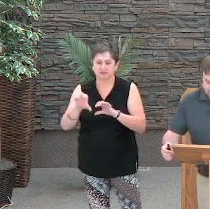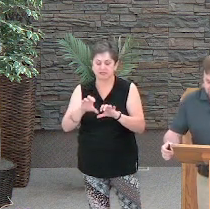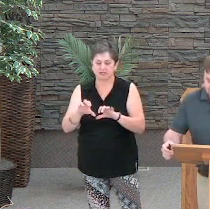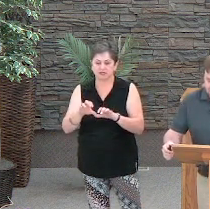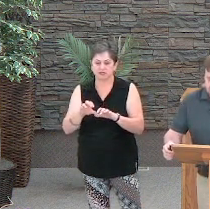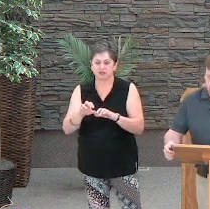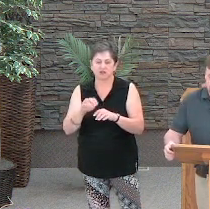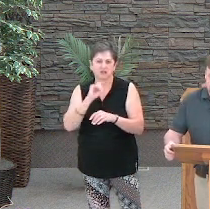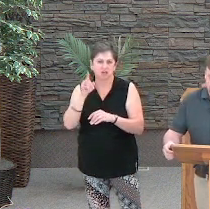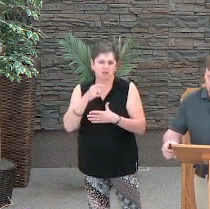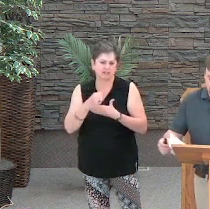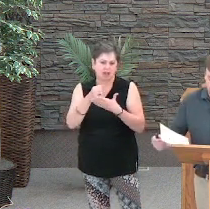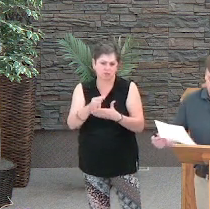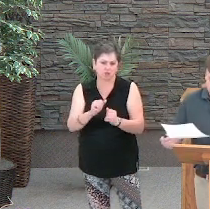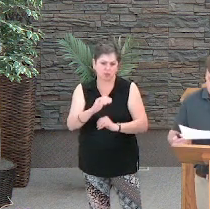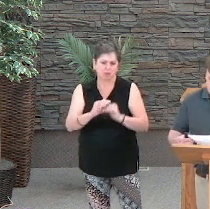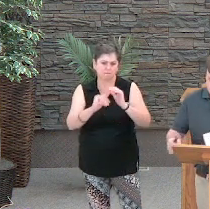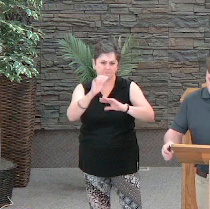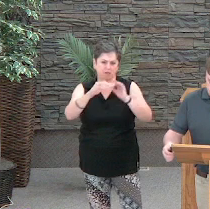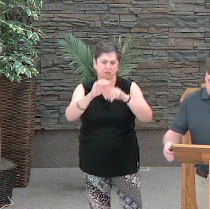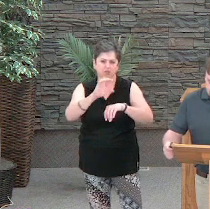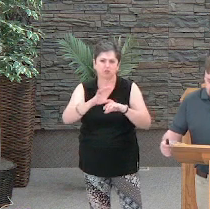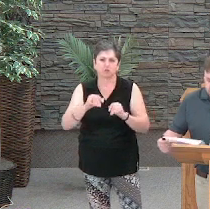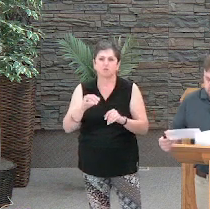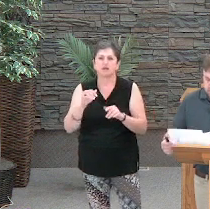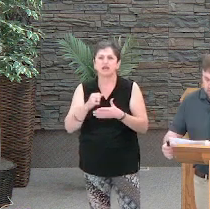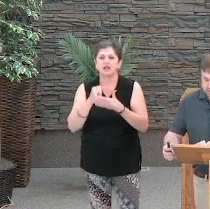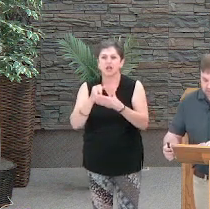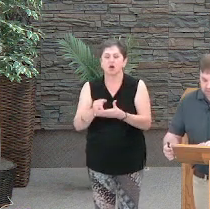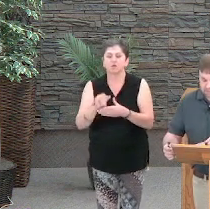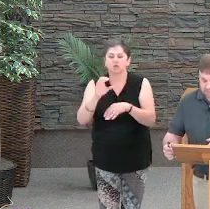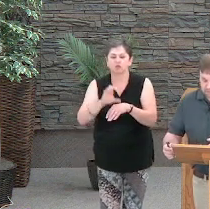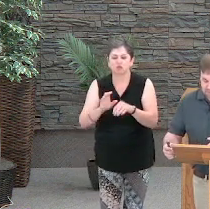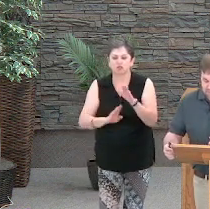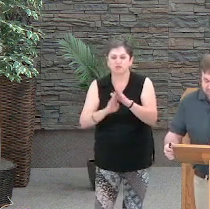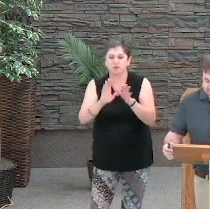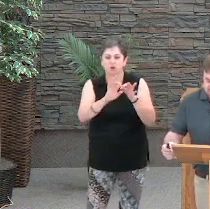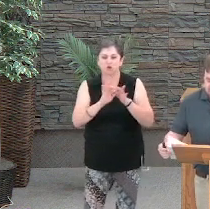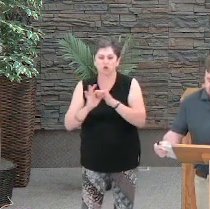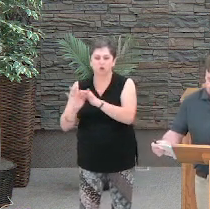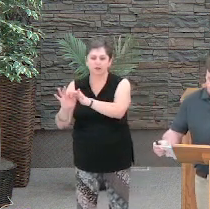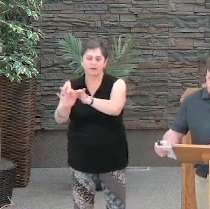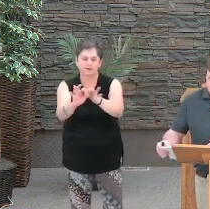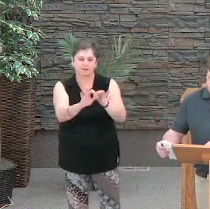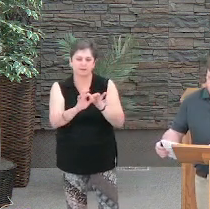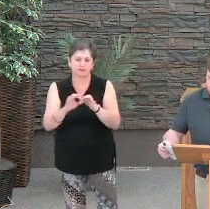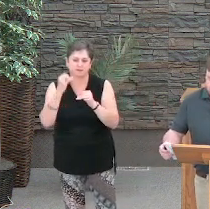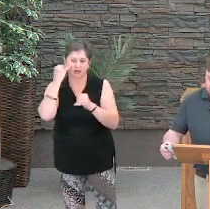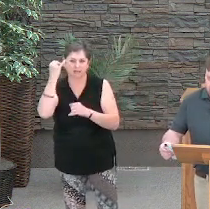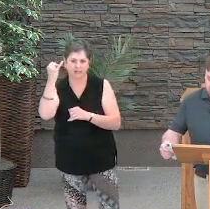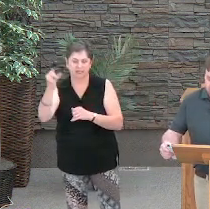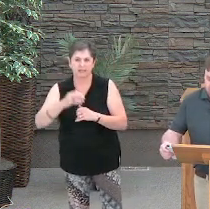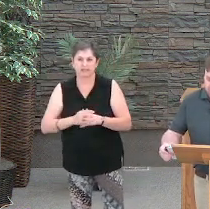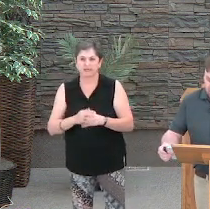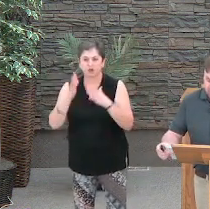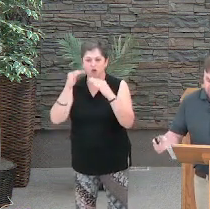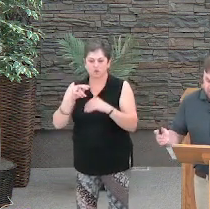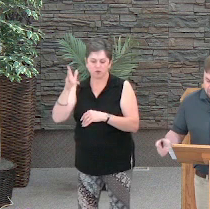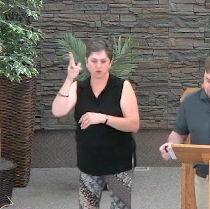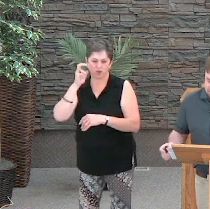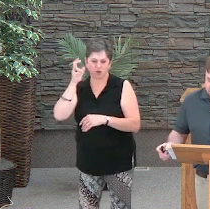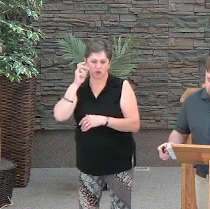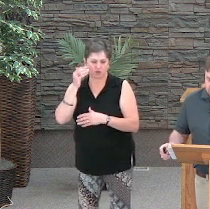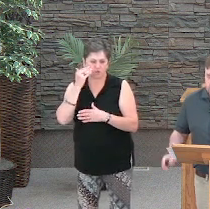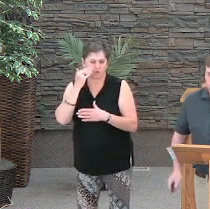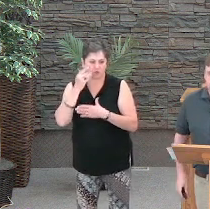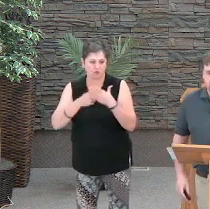though, not just helping them with the building. Robinson helped the church develop a cohesive identity. And I hope that you'll hear the familiarity in what I'm